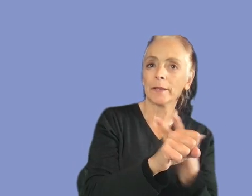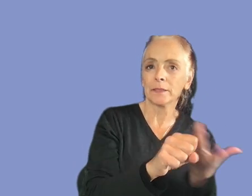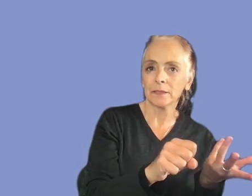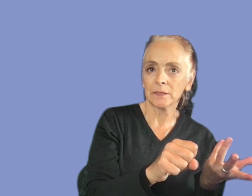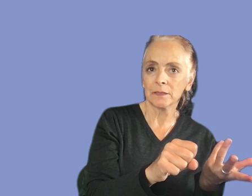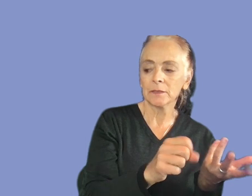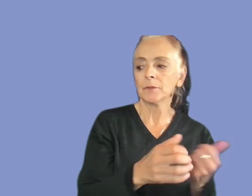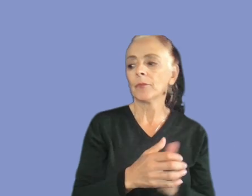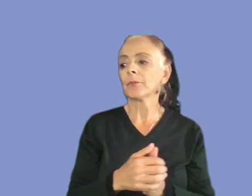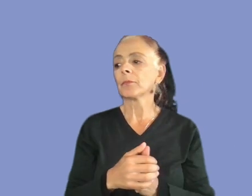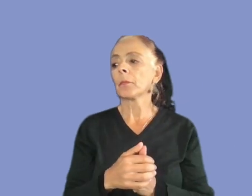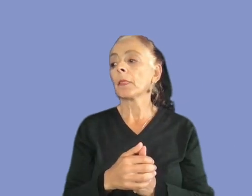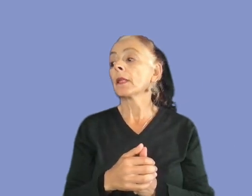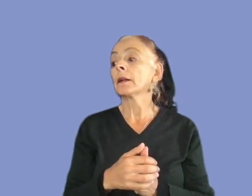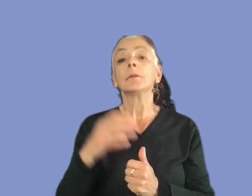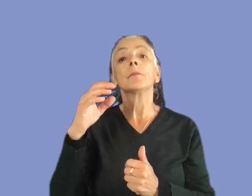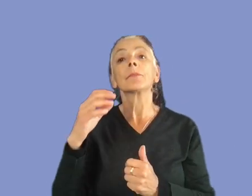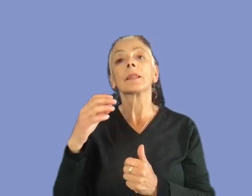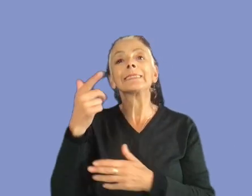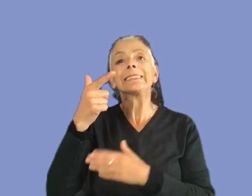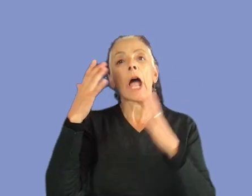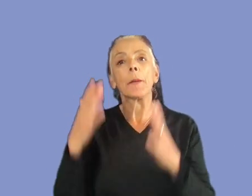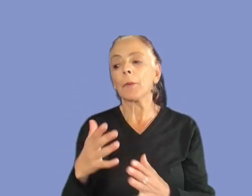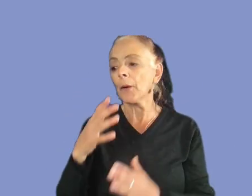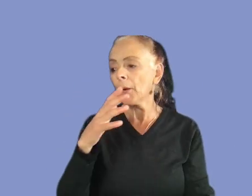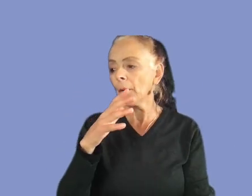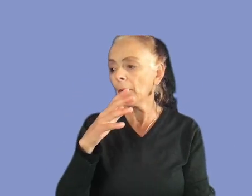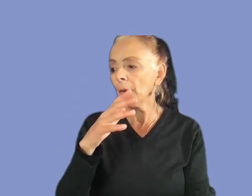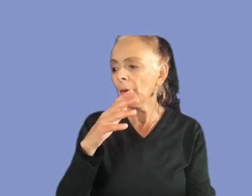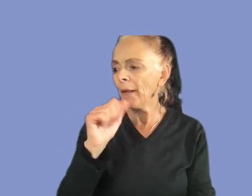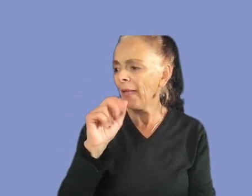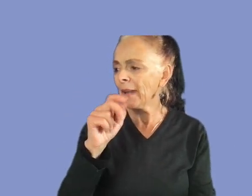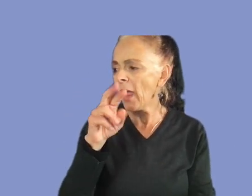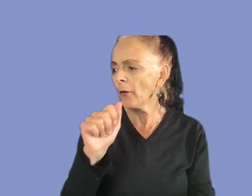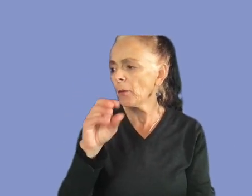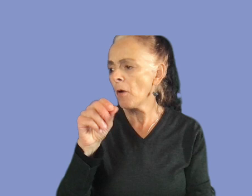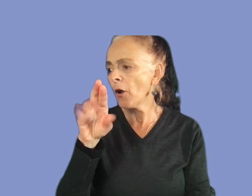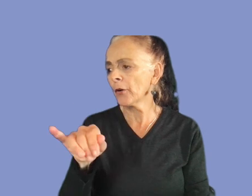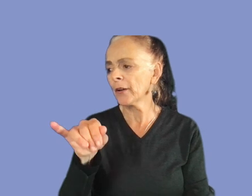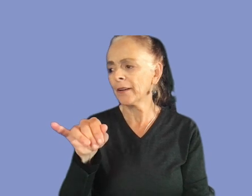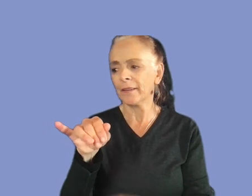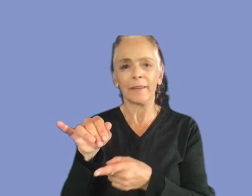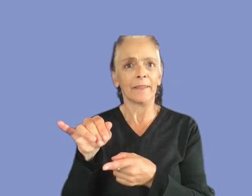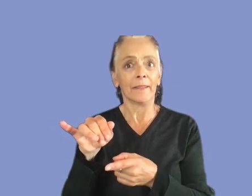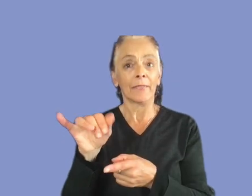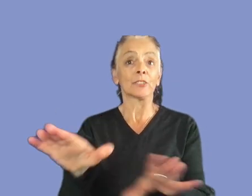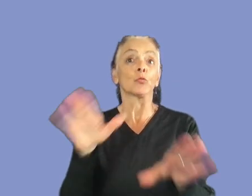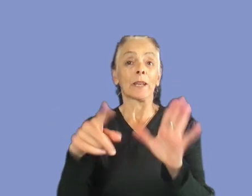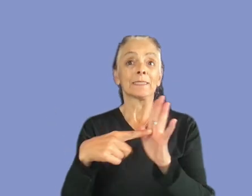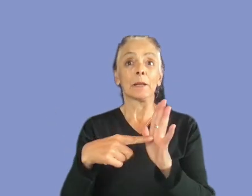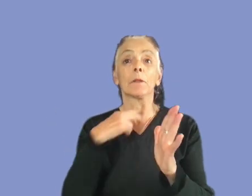Let's take Egyptian sniper Anna Amari in the video game Overwatch as a great example of voice acting done right.